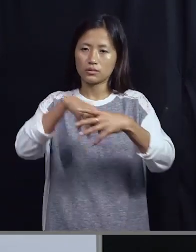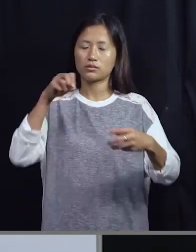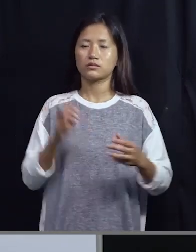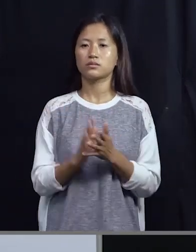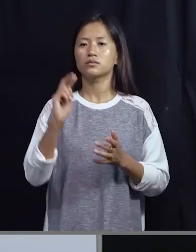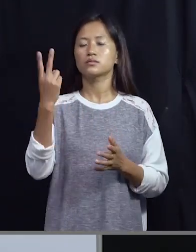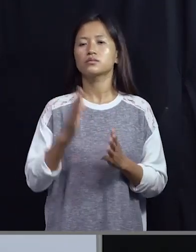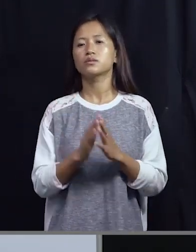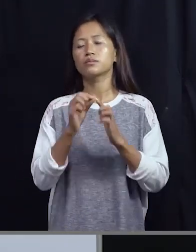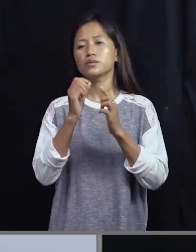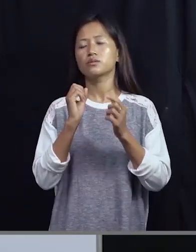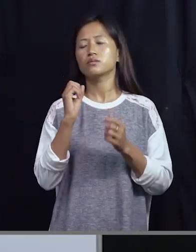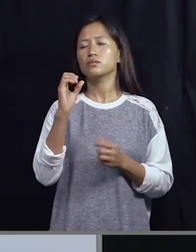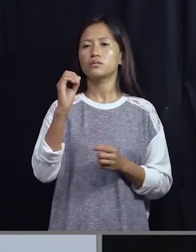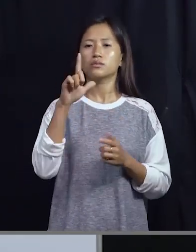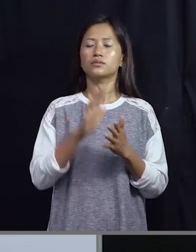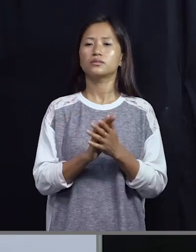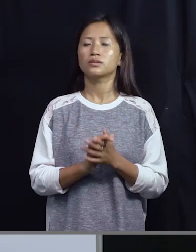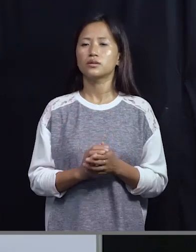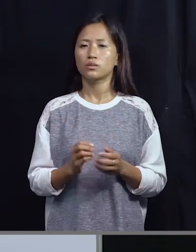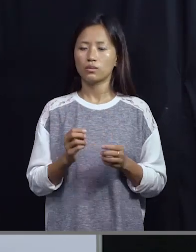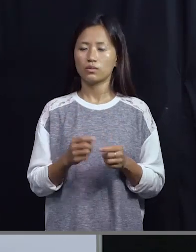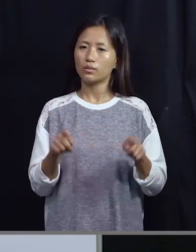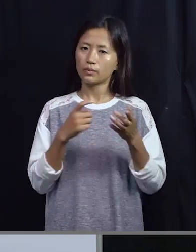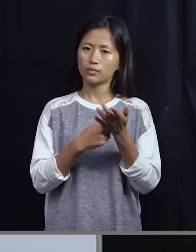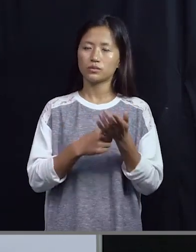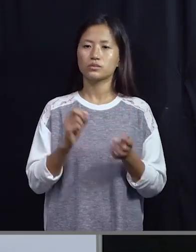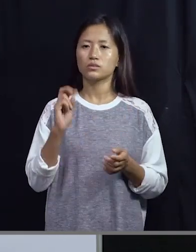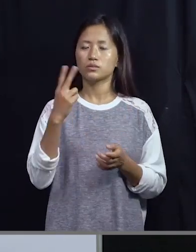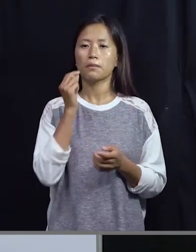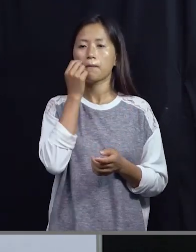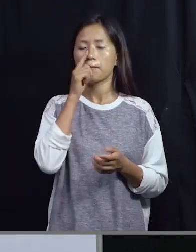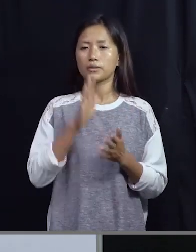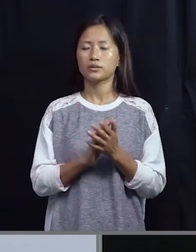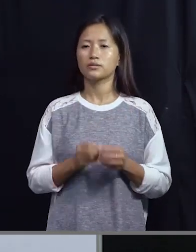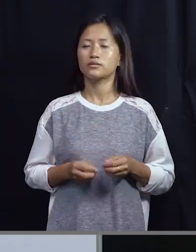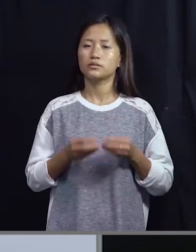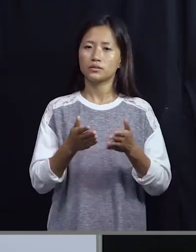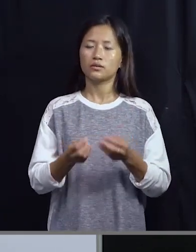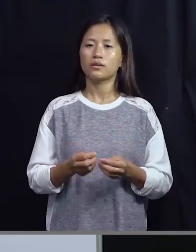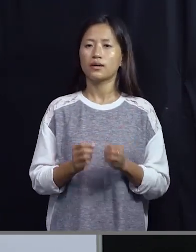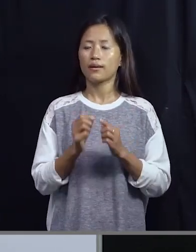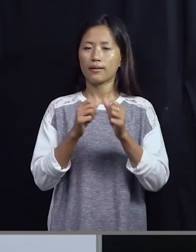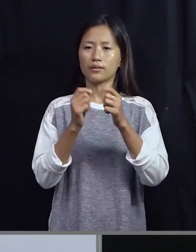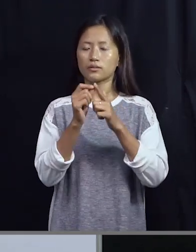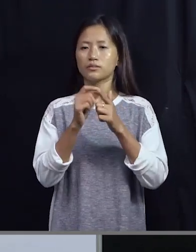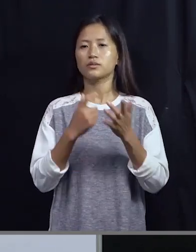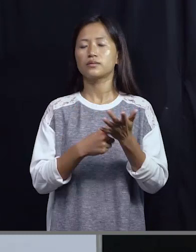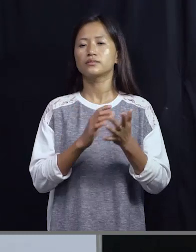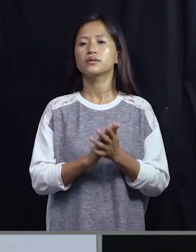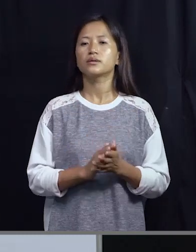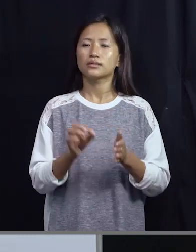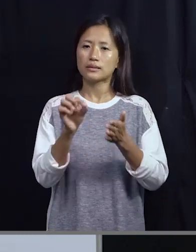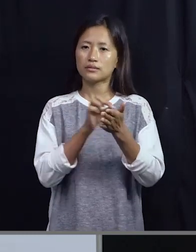two polynucleotide chains or the two parental strands, giving like the appearance of an unzipping of a